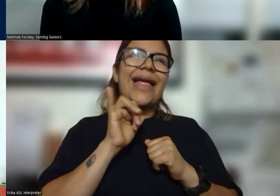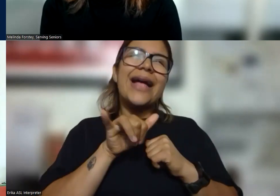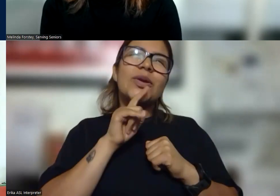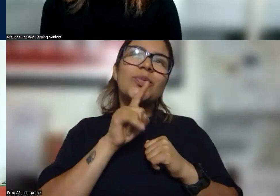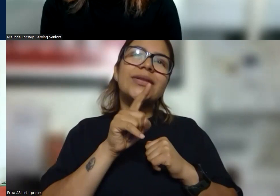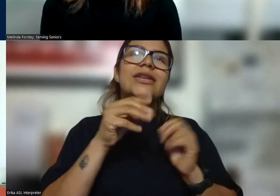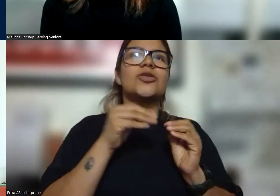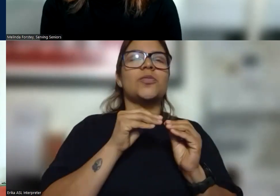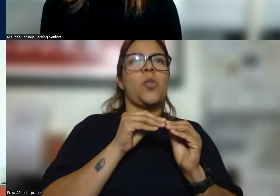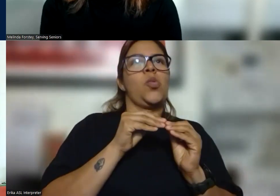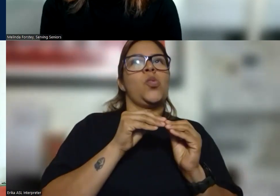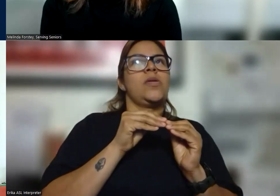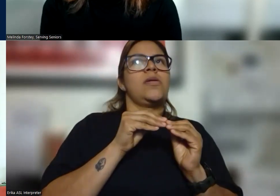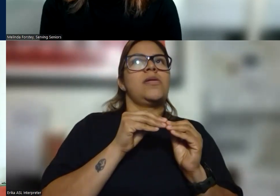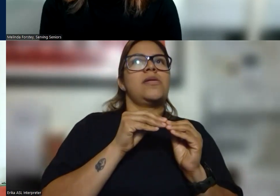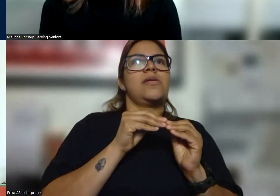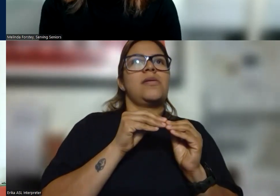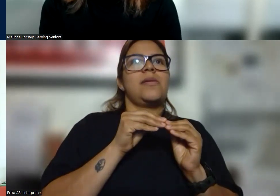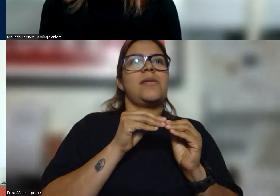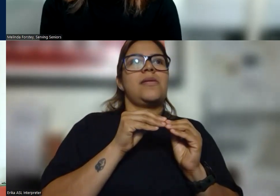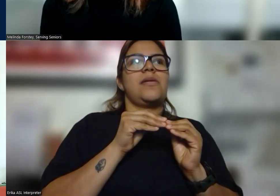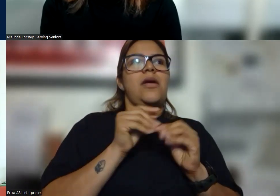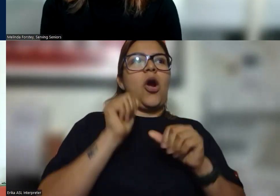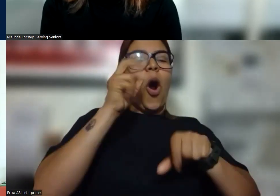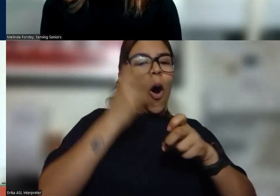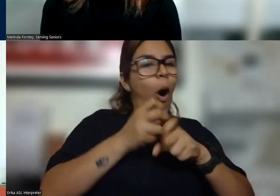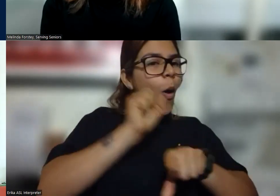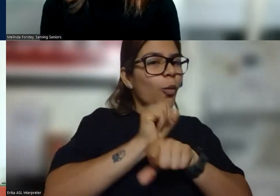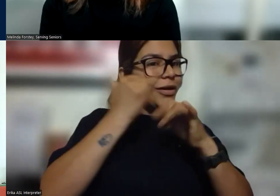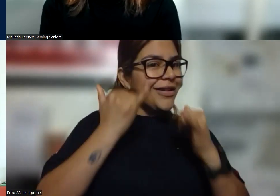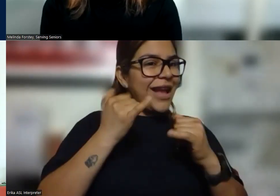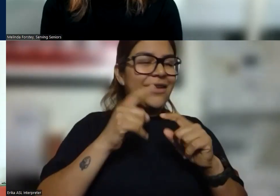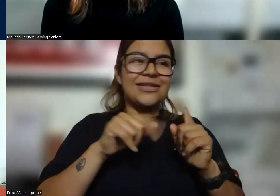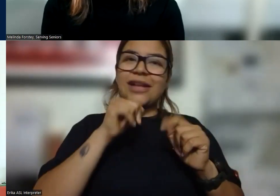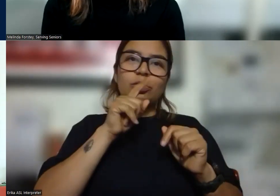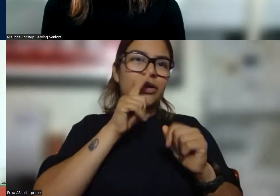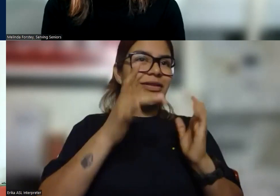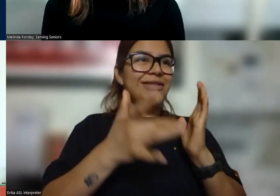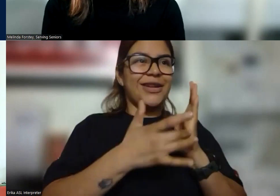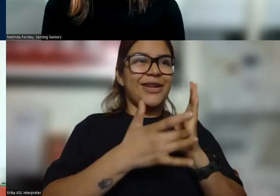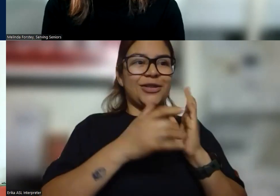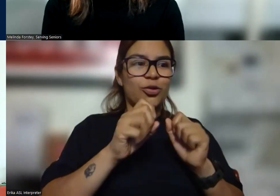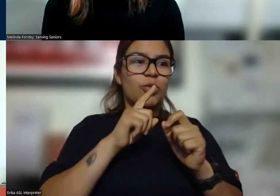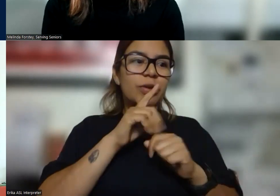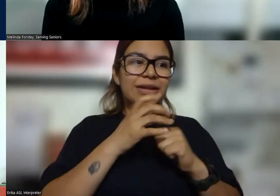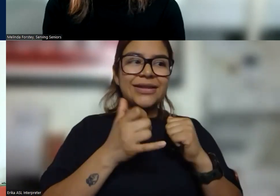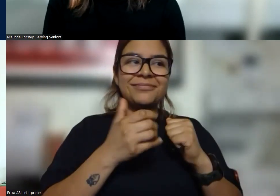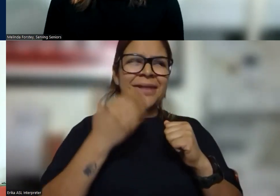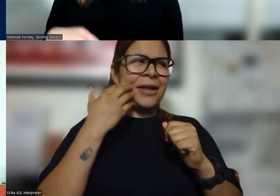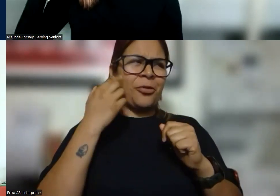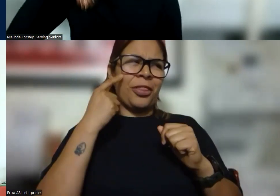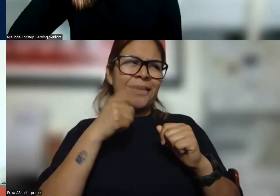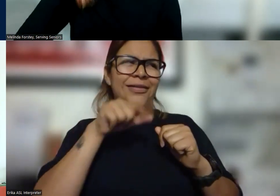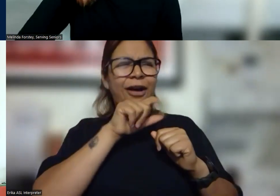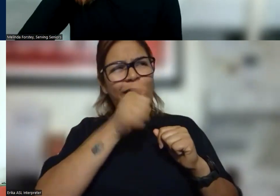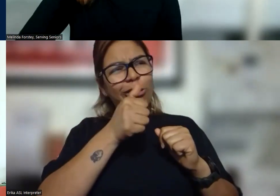of support from the COC. I honestly, I don't think the COC even knows really, you know, which supportive